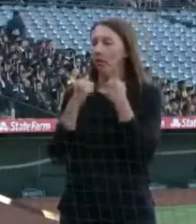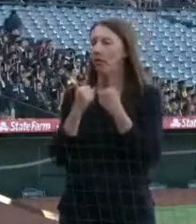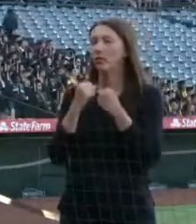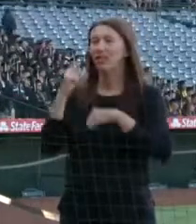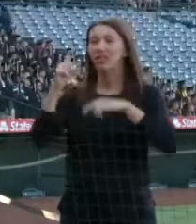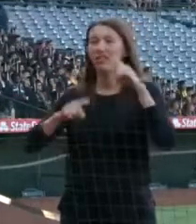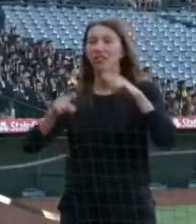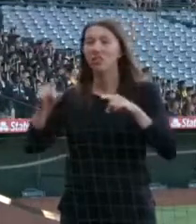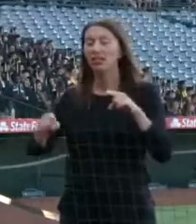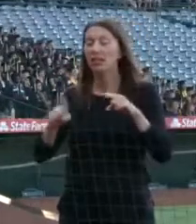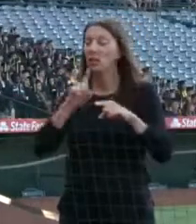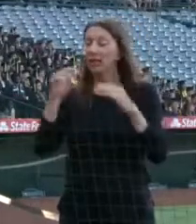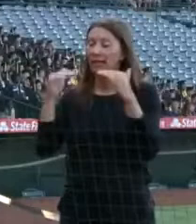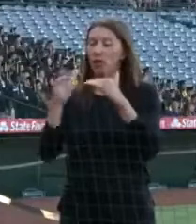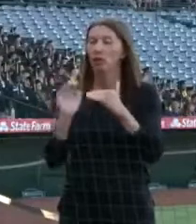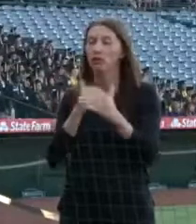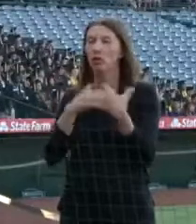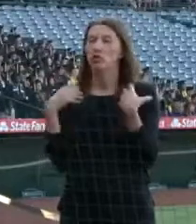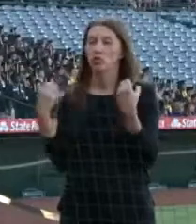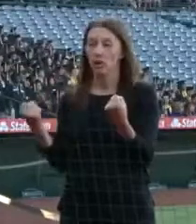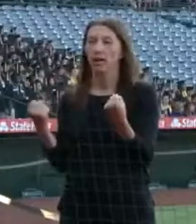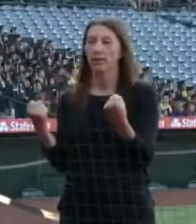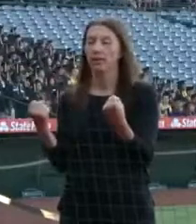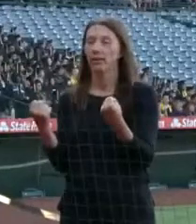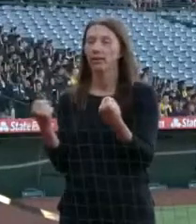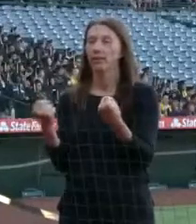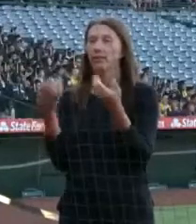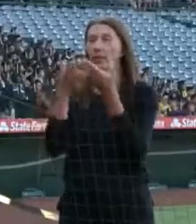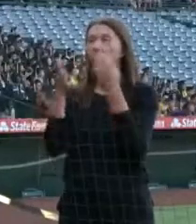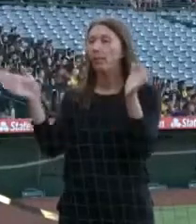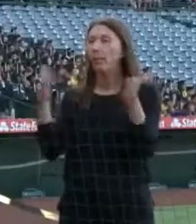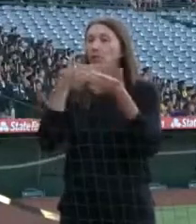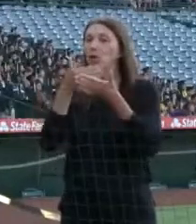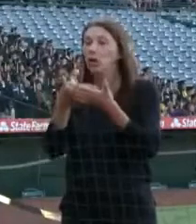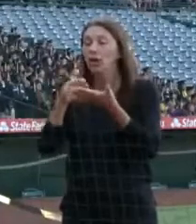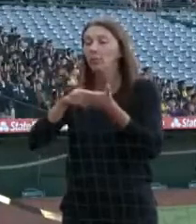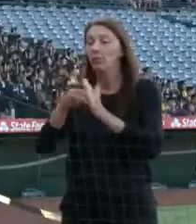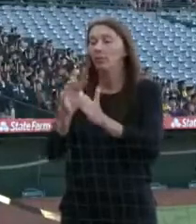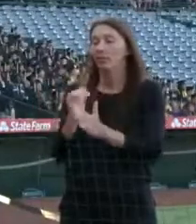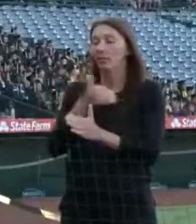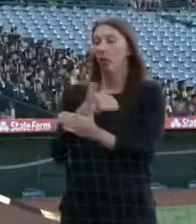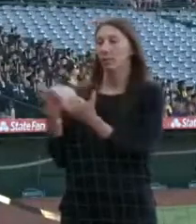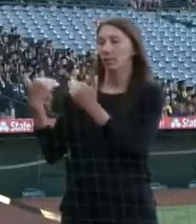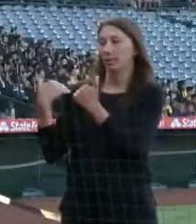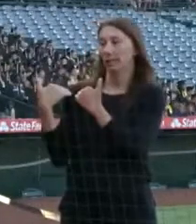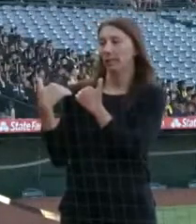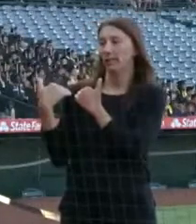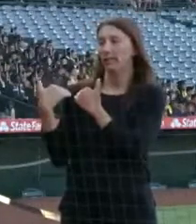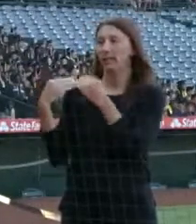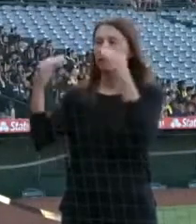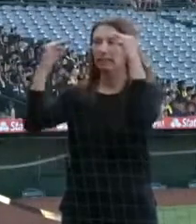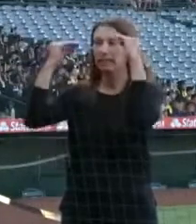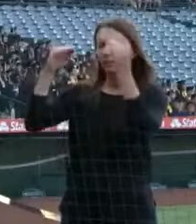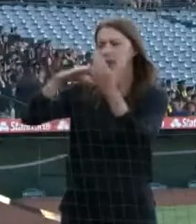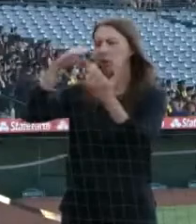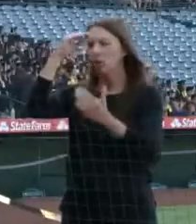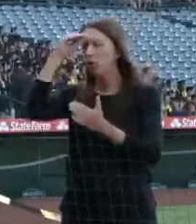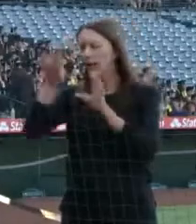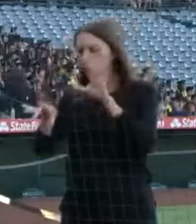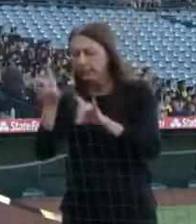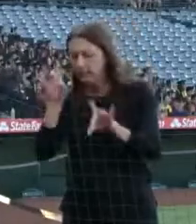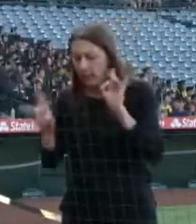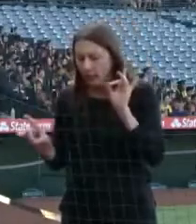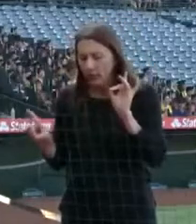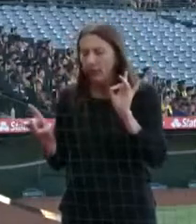is our strength. The public good is our responsibility. Teaching, learning, and discovery